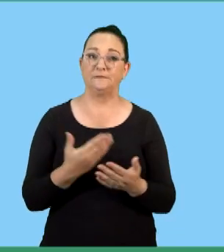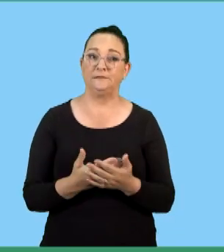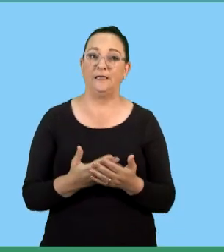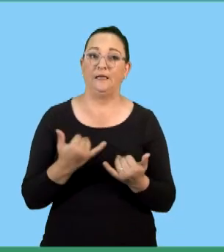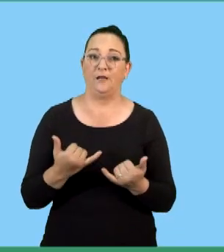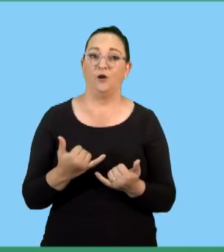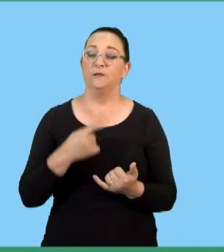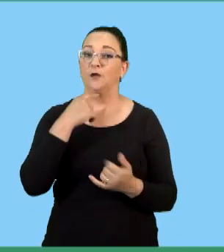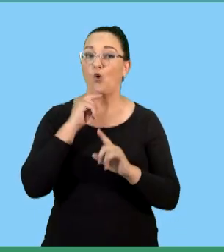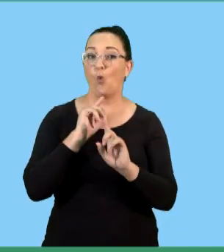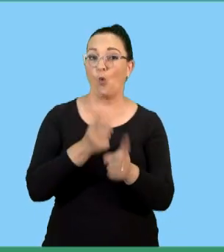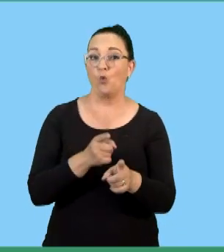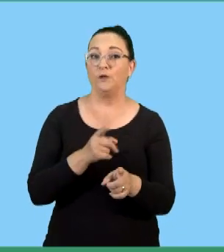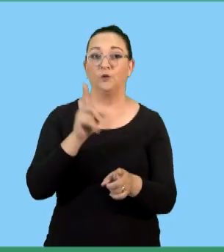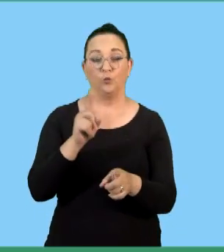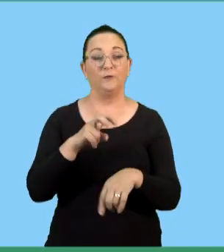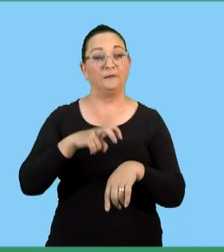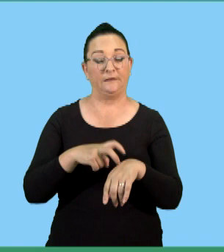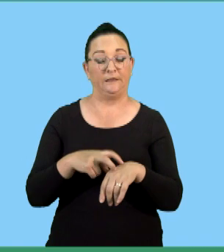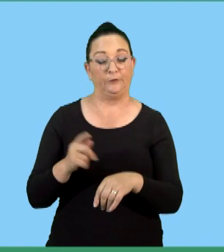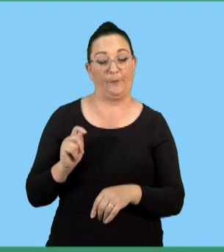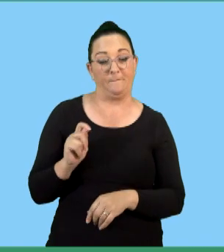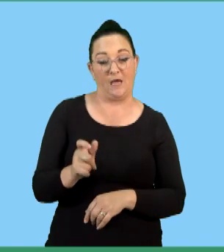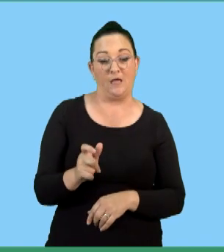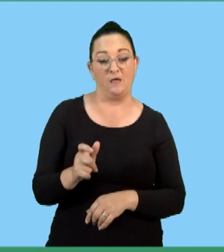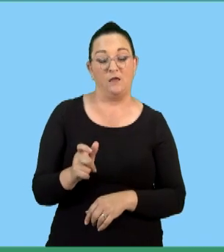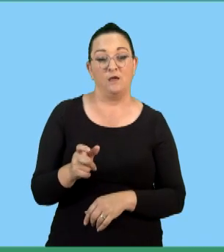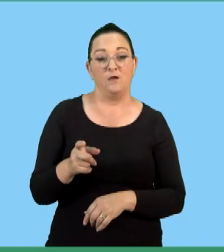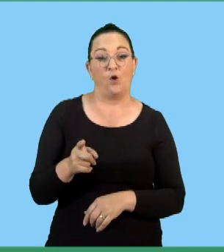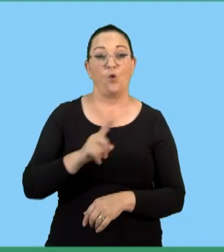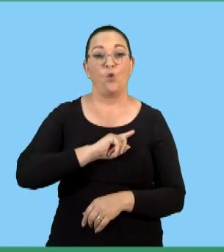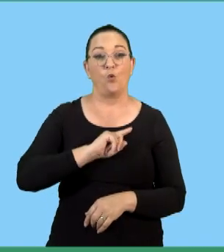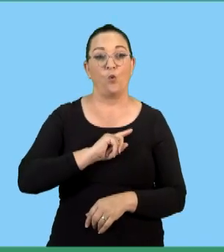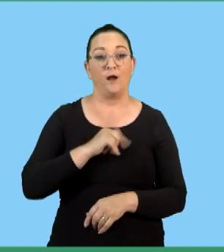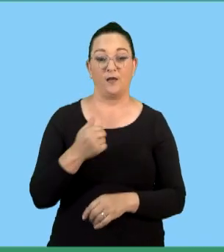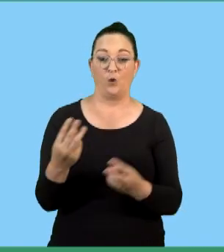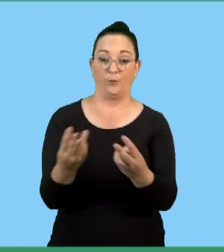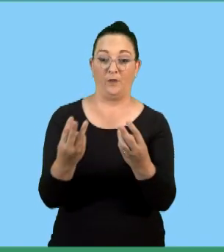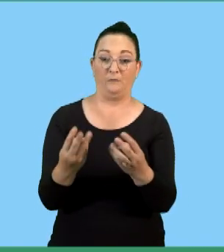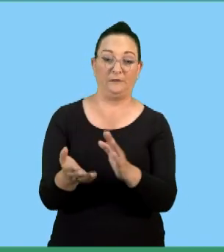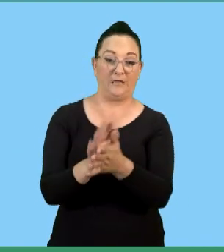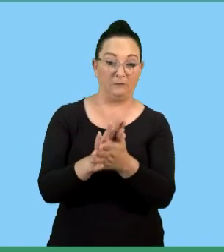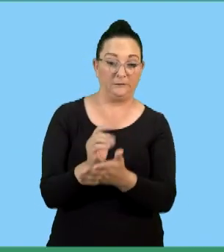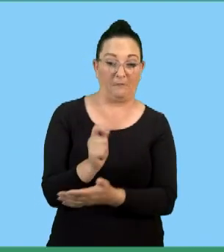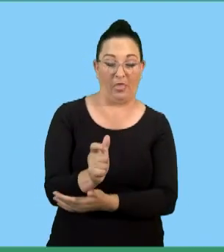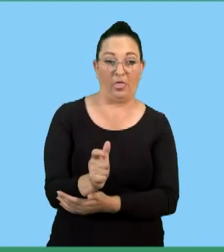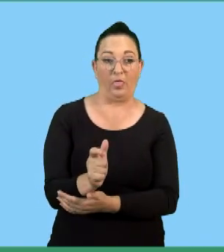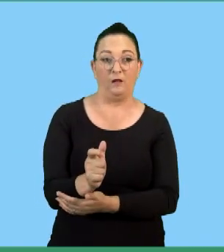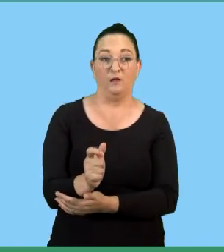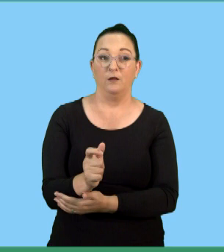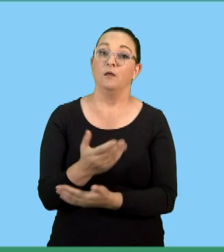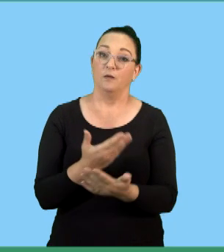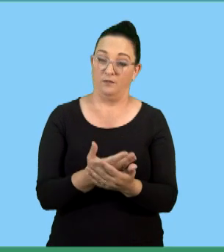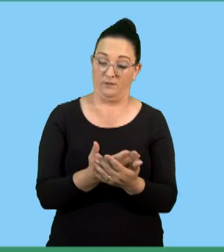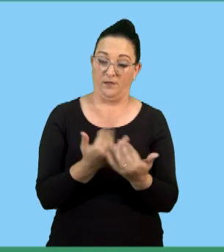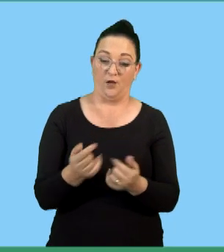pay compensation and damages to the employee. Businesses may be brought before the labor court, which